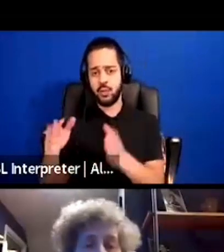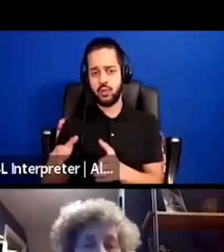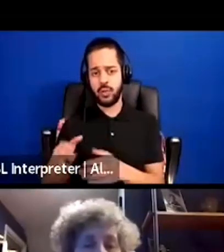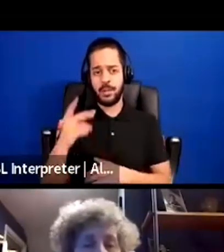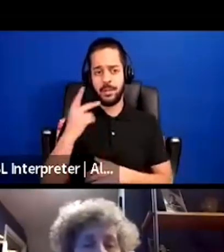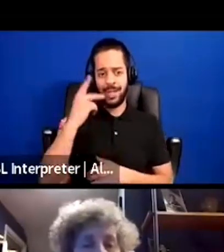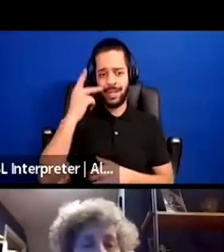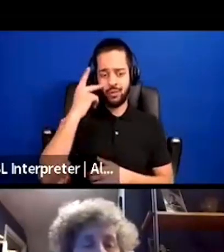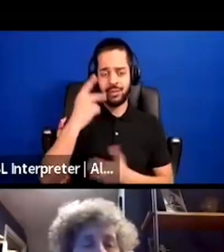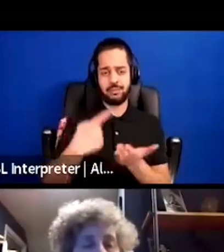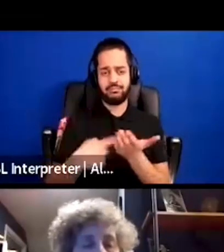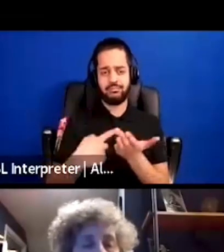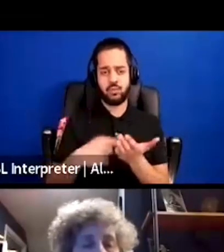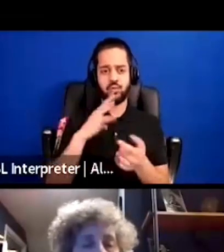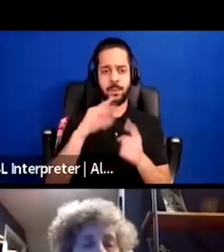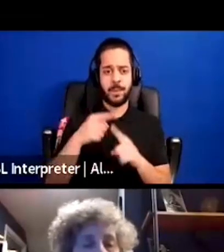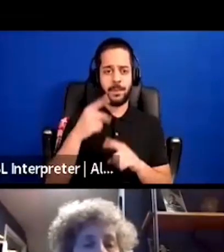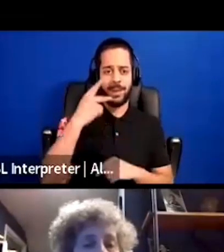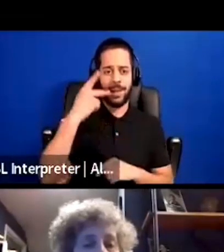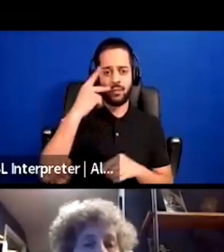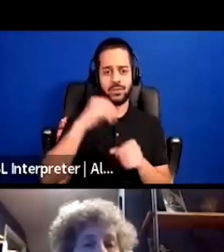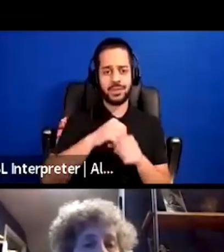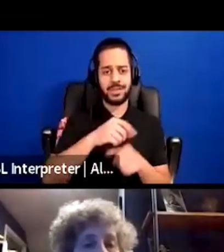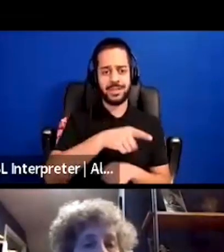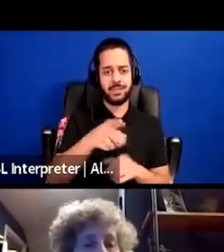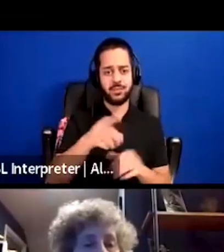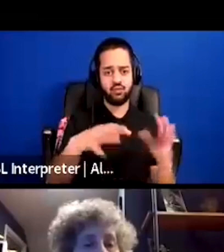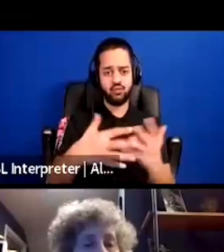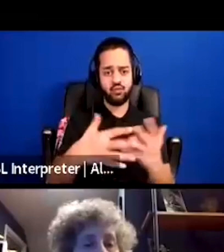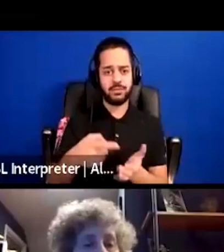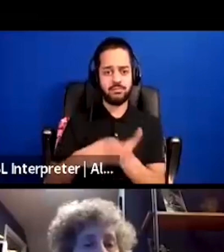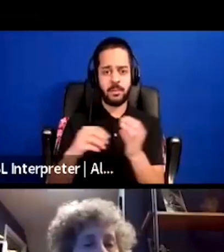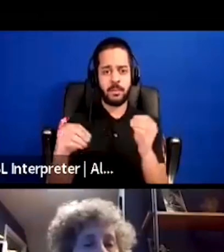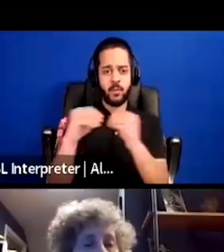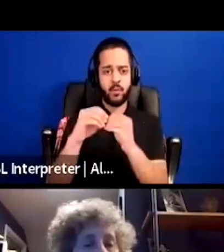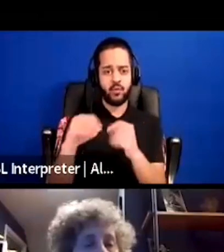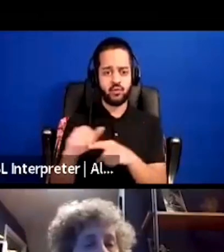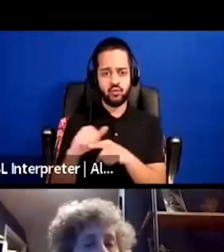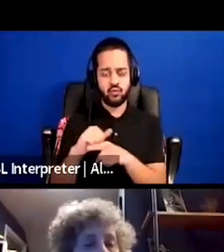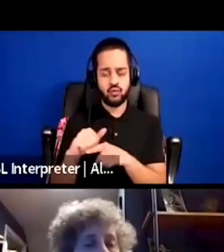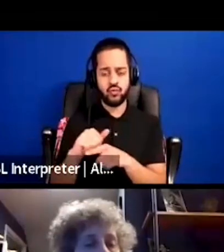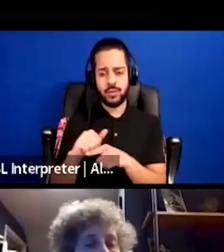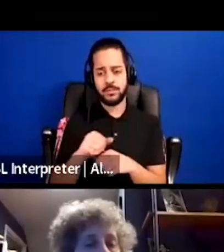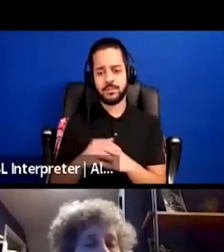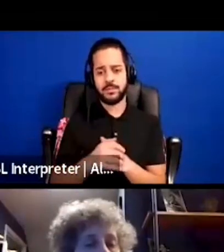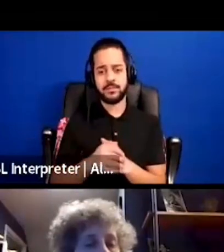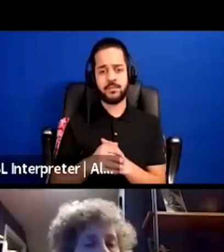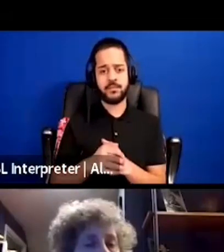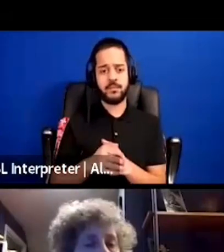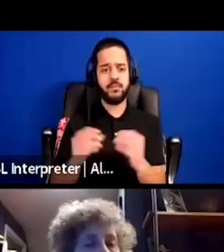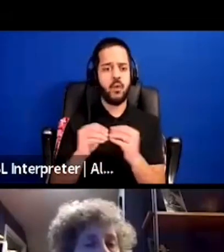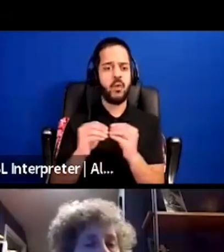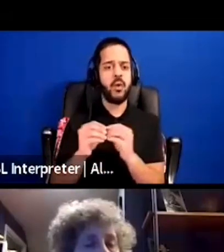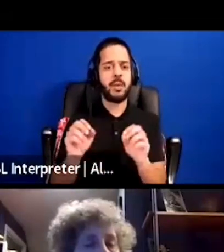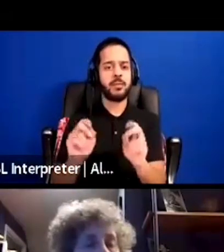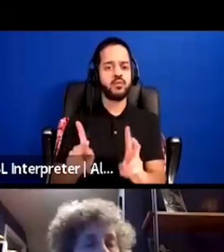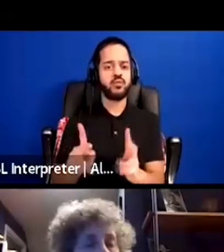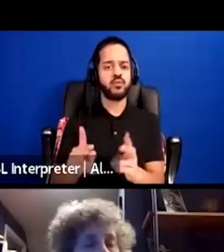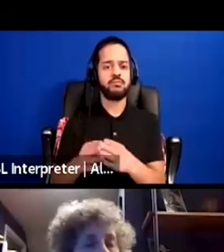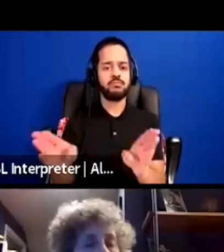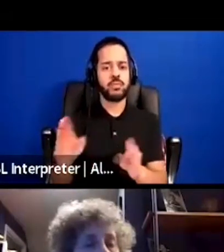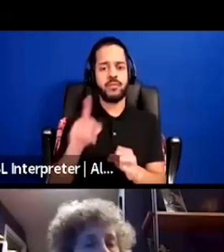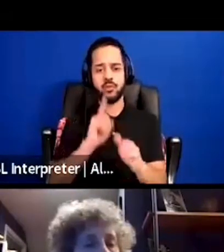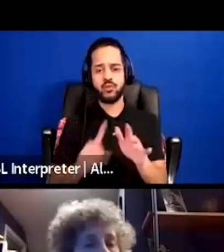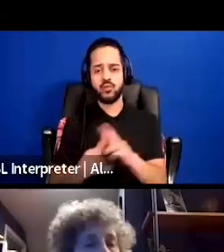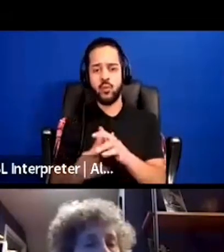about parents in our group needing more training and more just opportunities maybe to come to virtual sessions